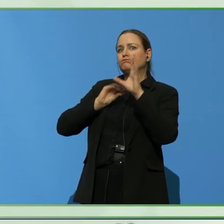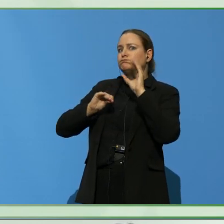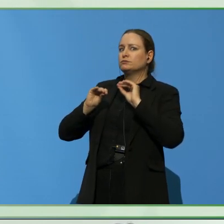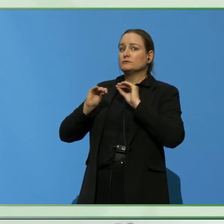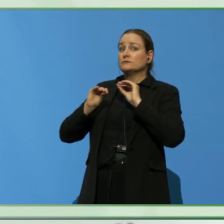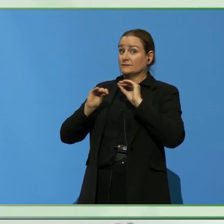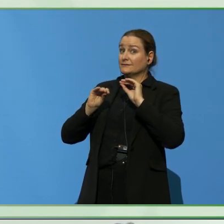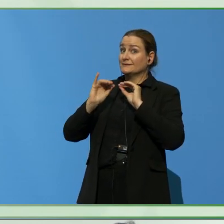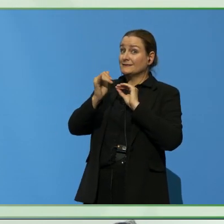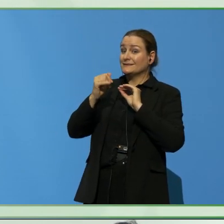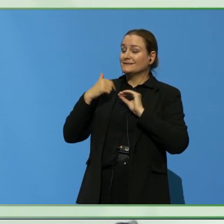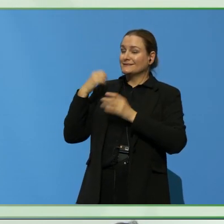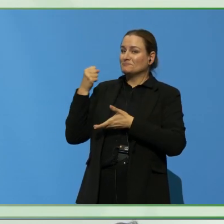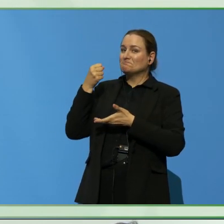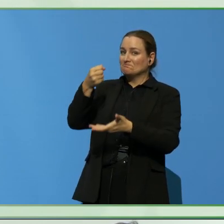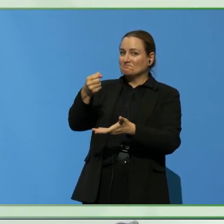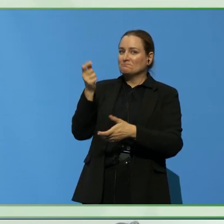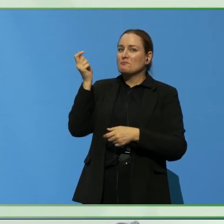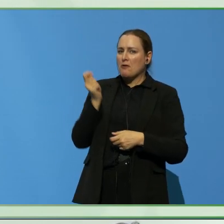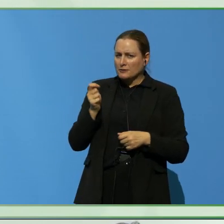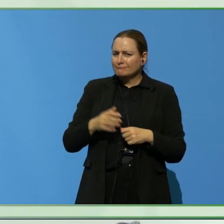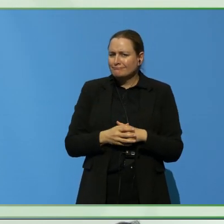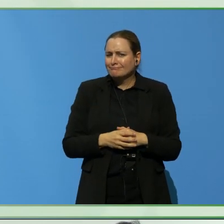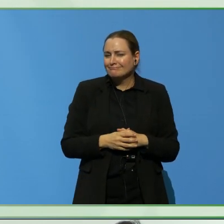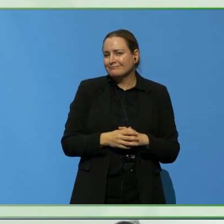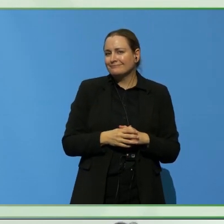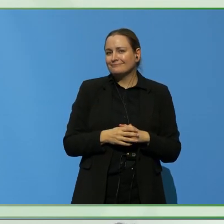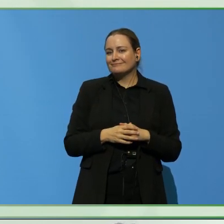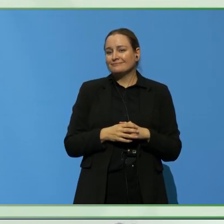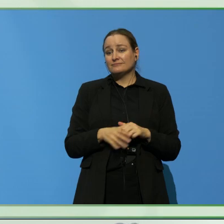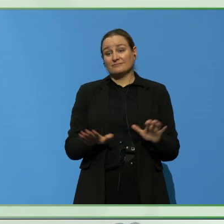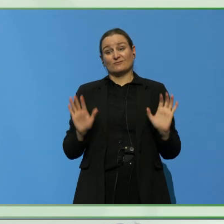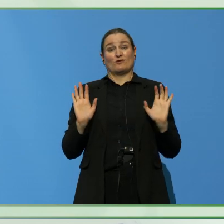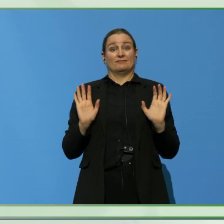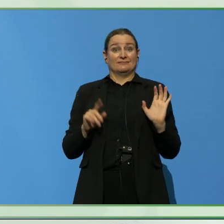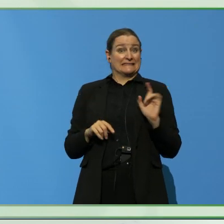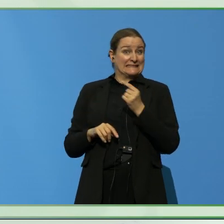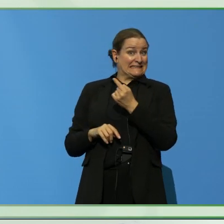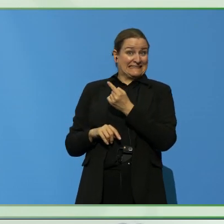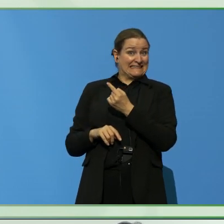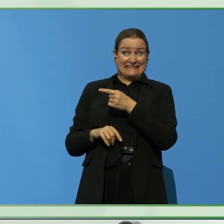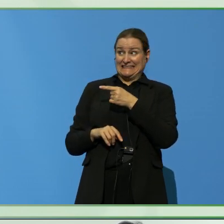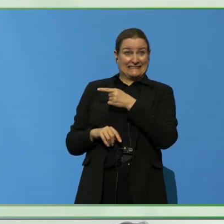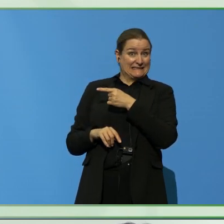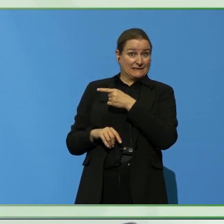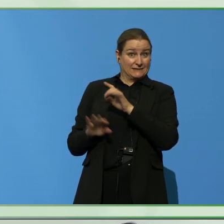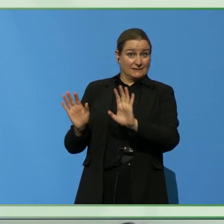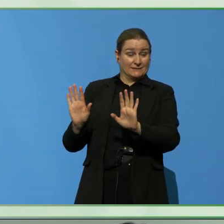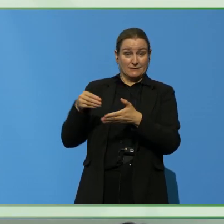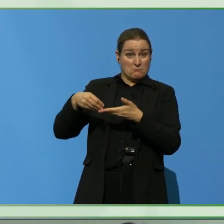funding. In case it wasn't already obvious, all of this is free. We don't charge